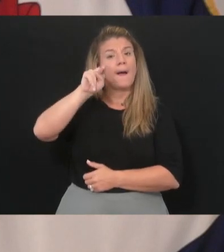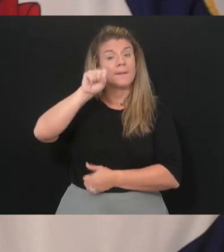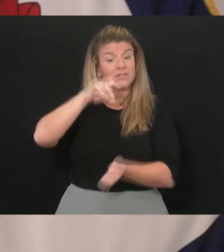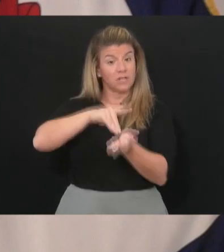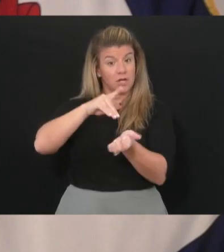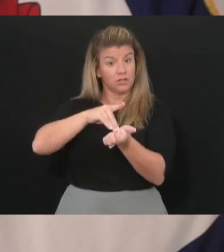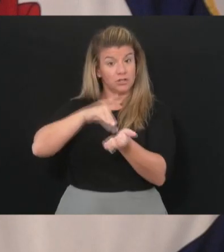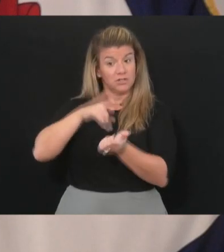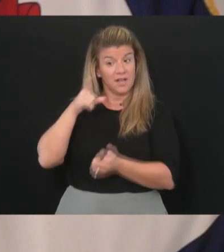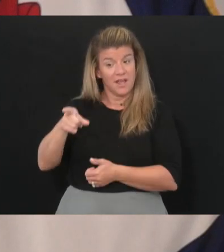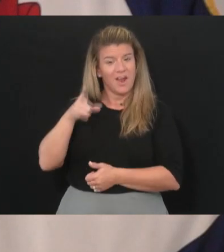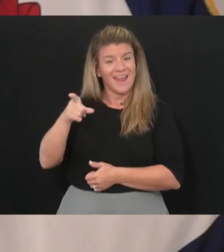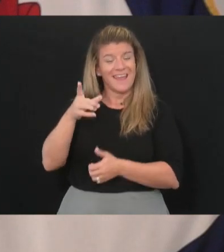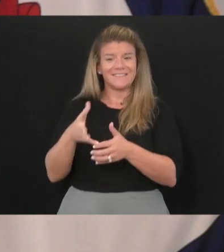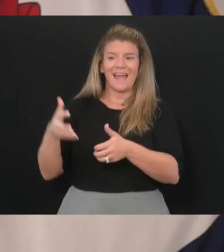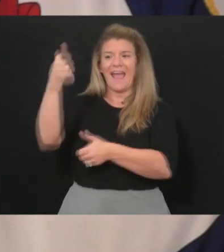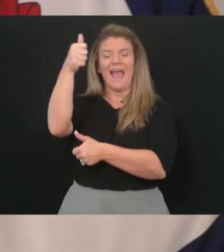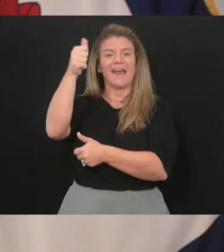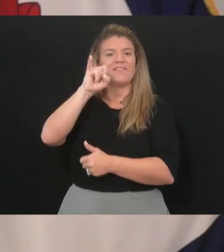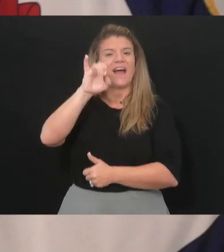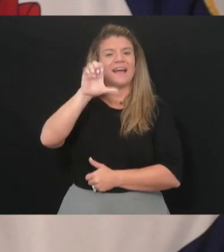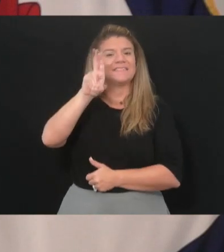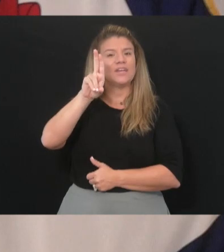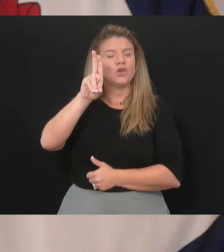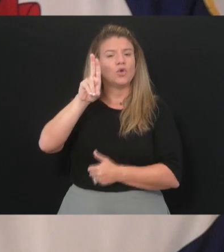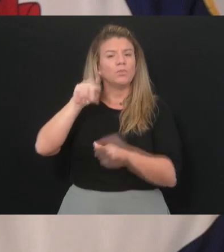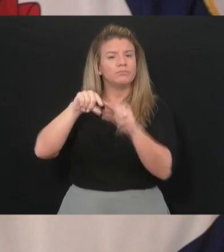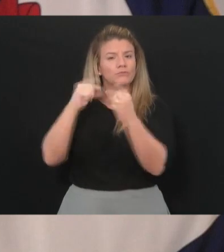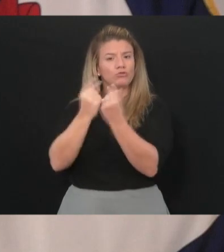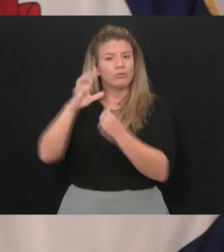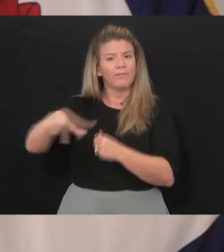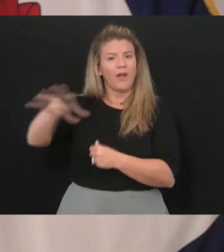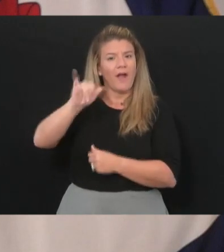he heads up one of the ICU units at Johns Hopkins.